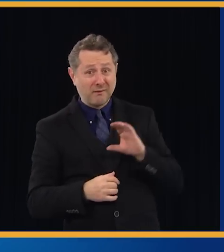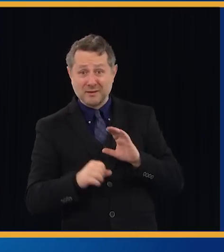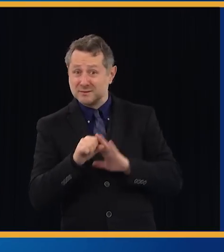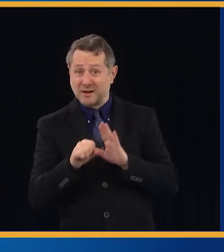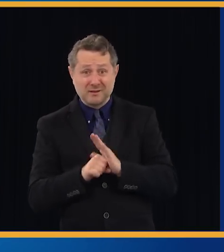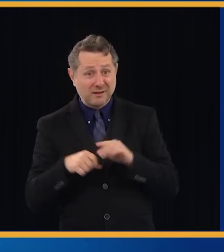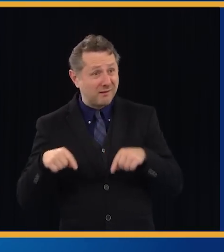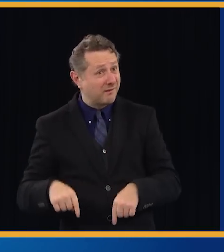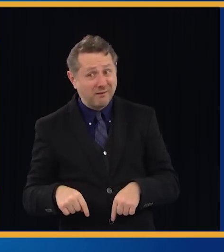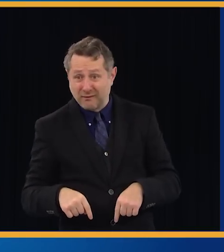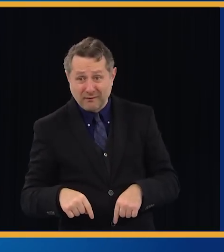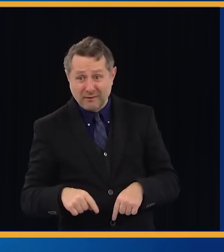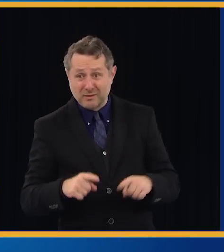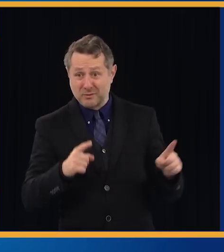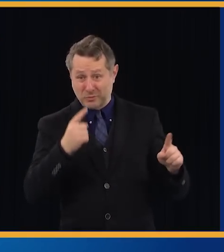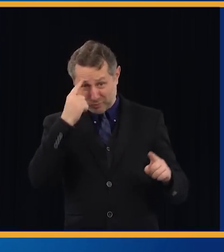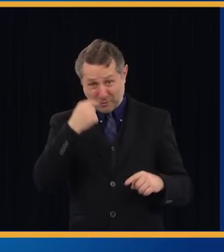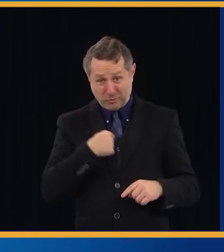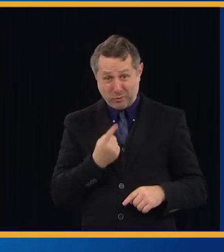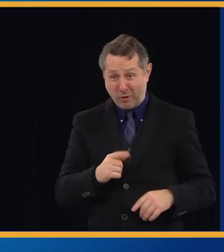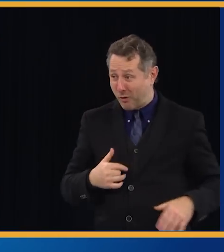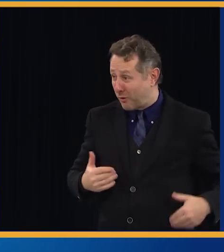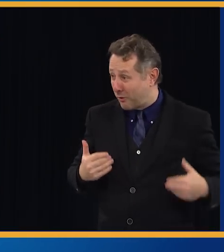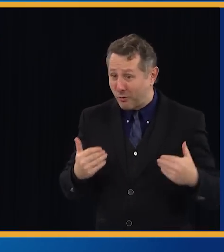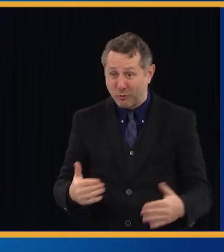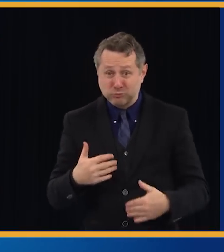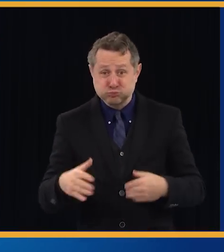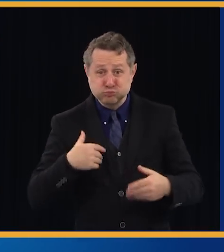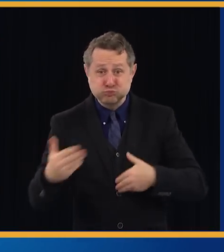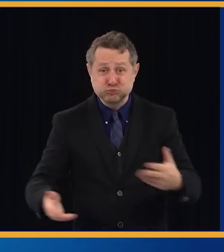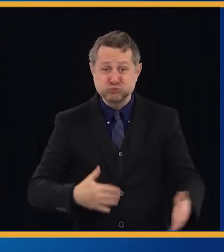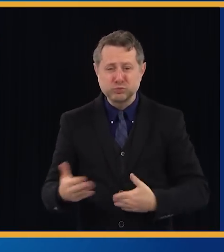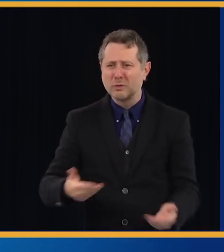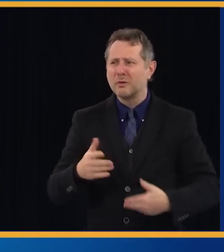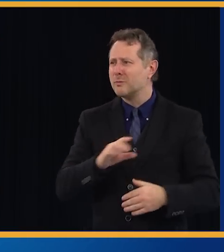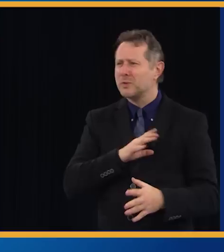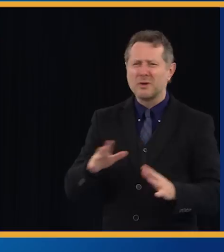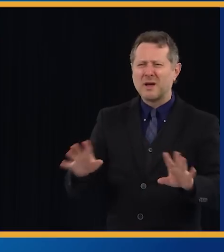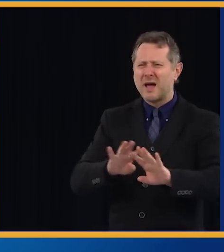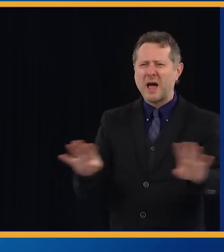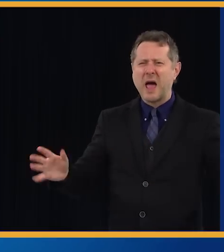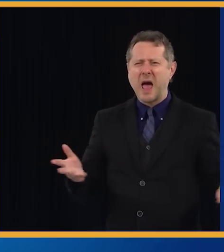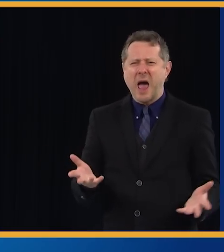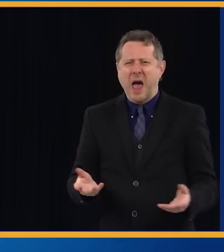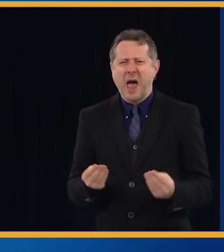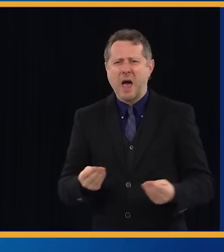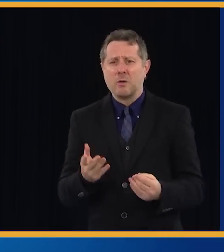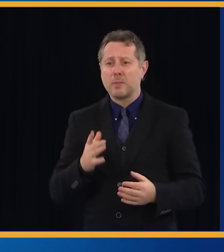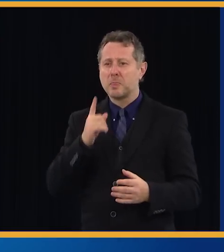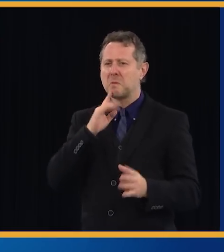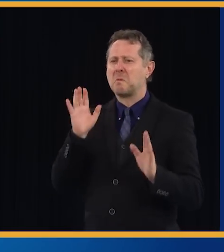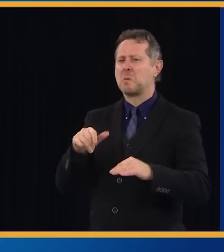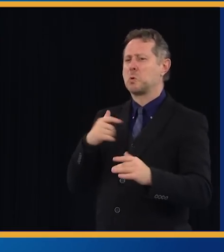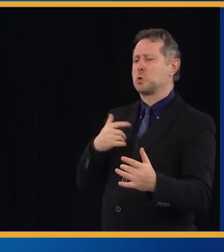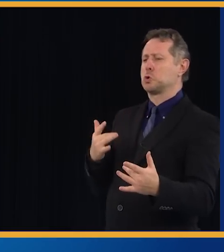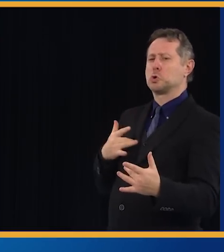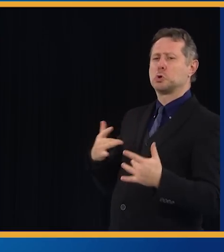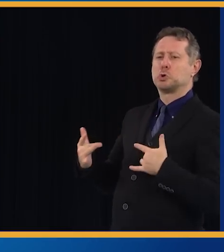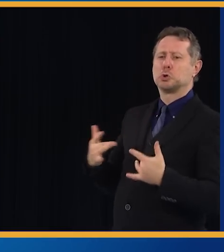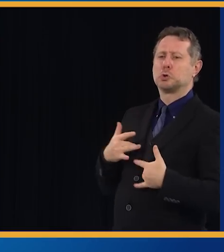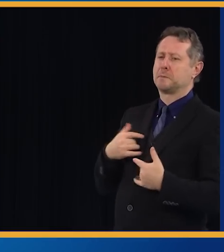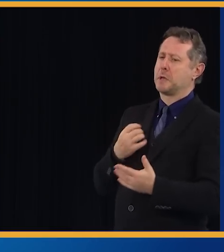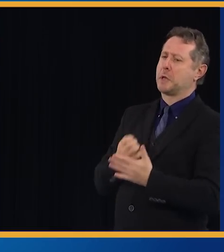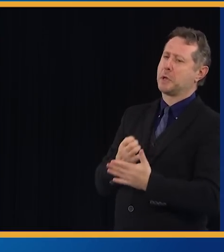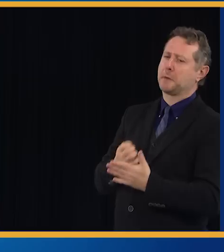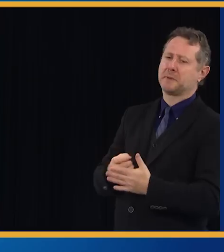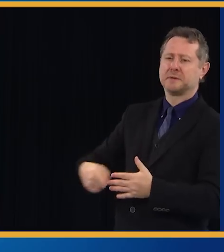think I'm going to do it alone? How do you think this is going to work? And then to suggest we're concerned about the economy, states should declare